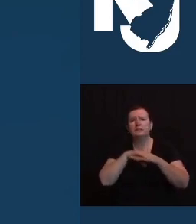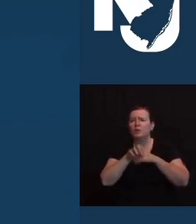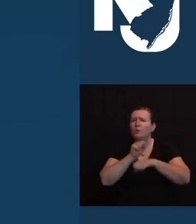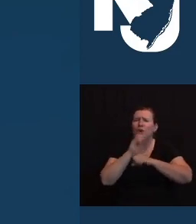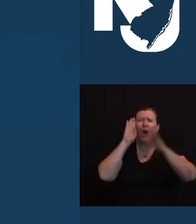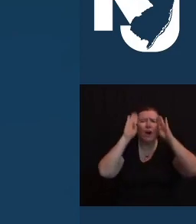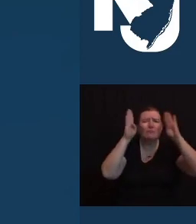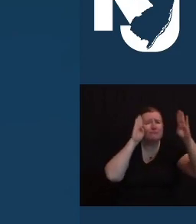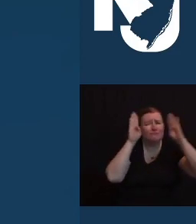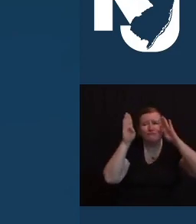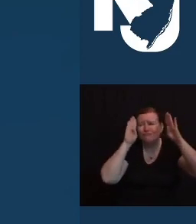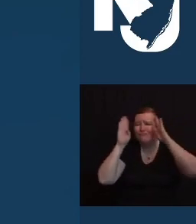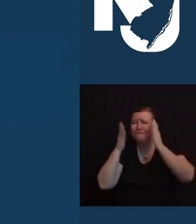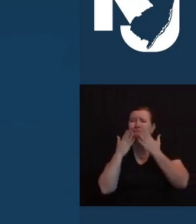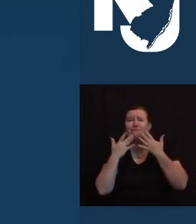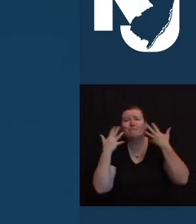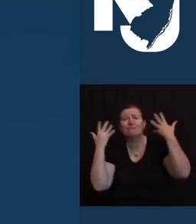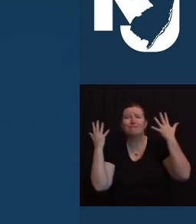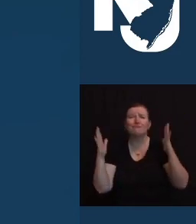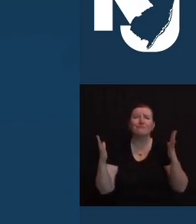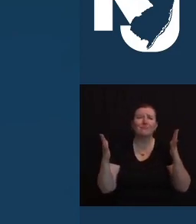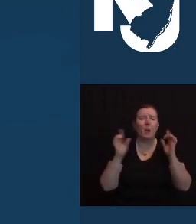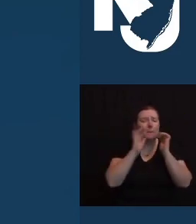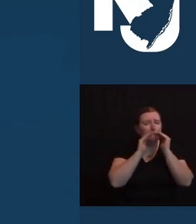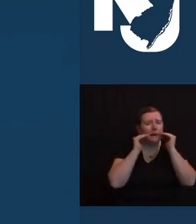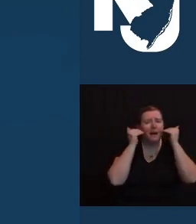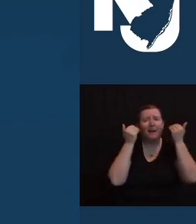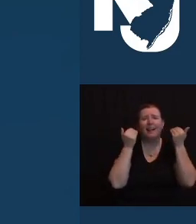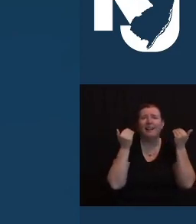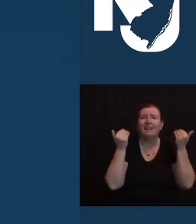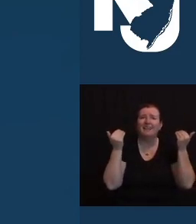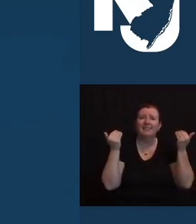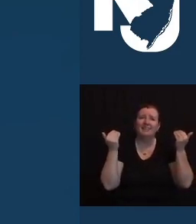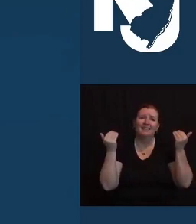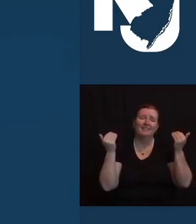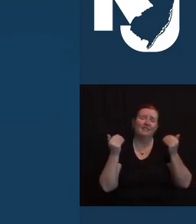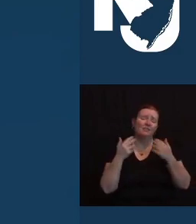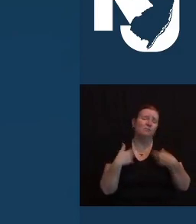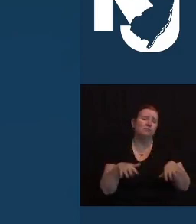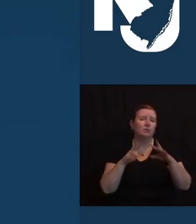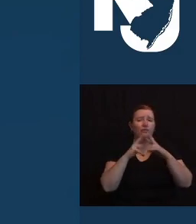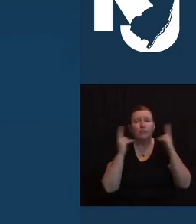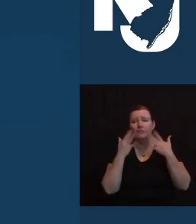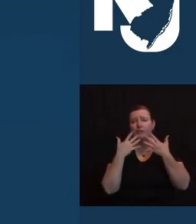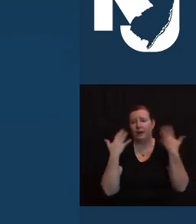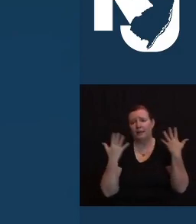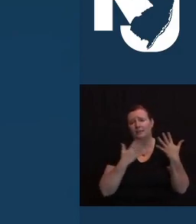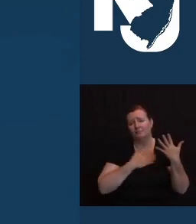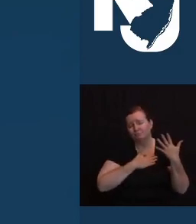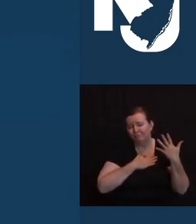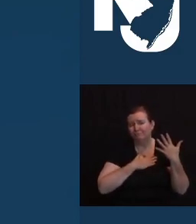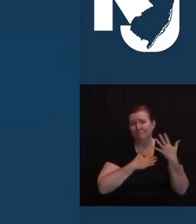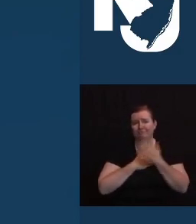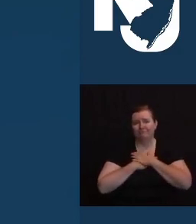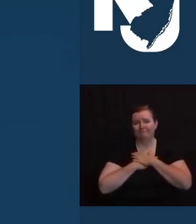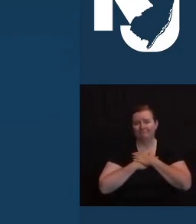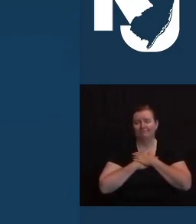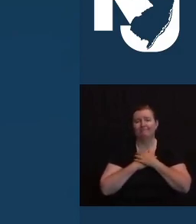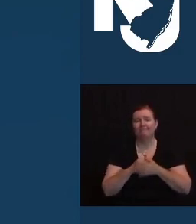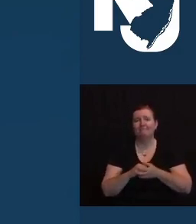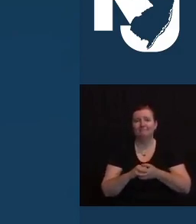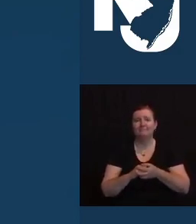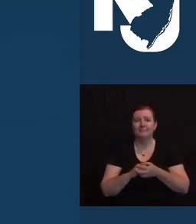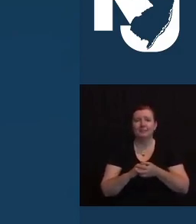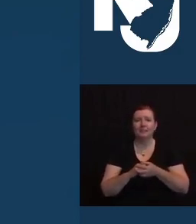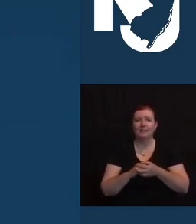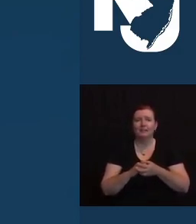her was accompanied by a warm smile and a friendly wave or nod of the head." Jimmy Davis could not have put that better. As